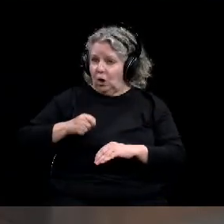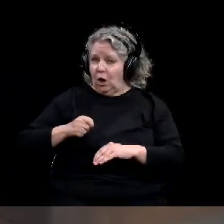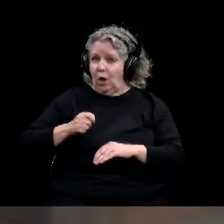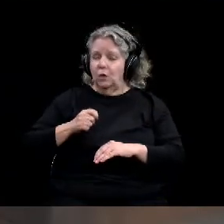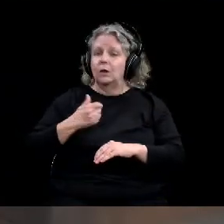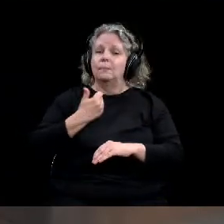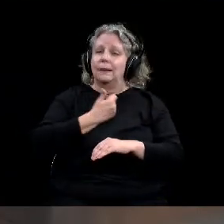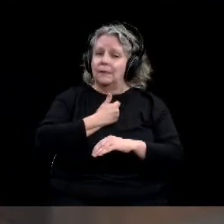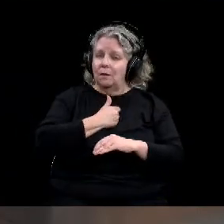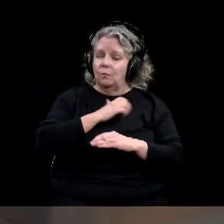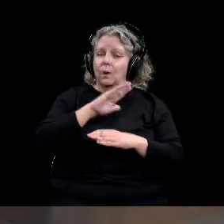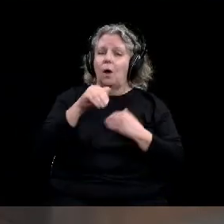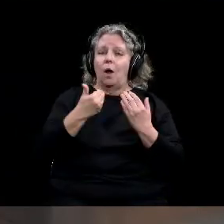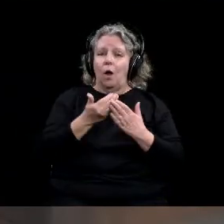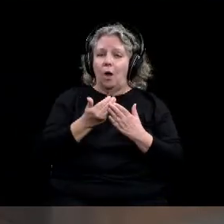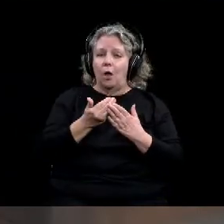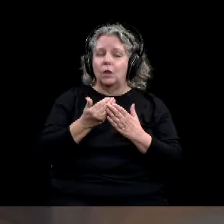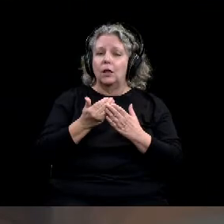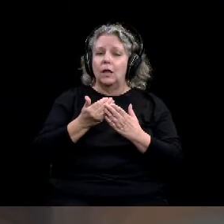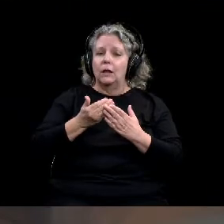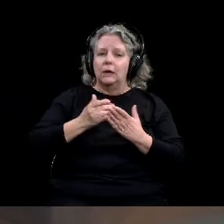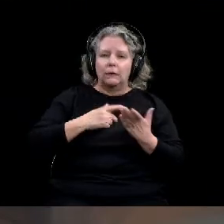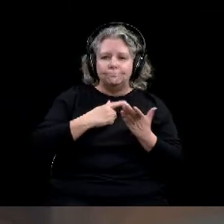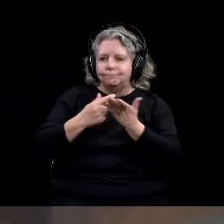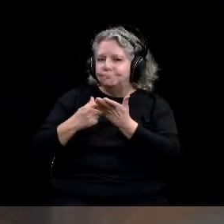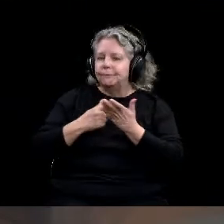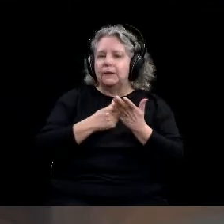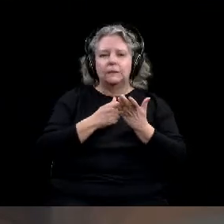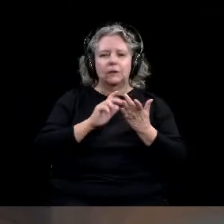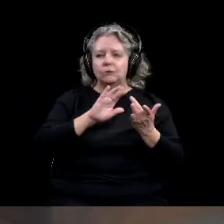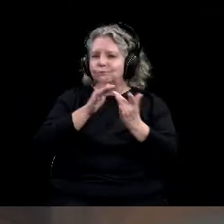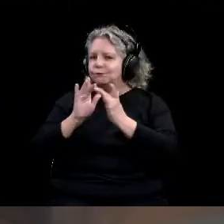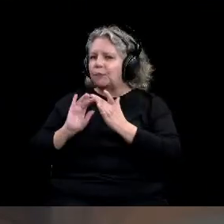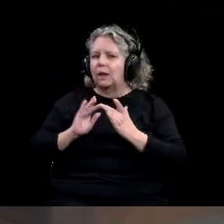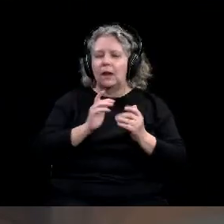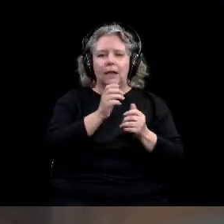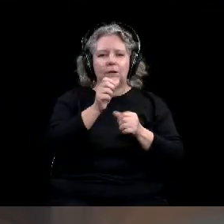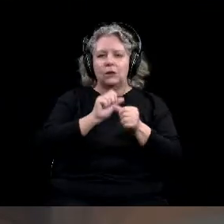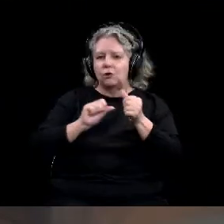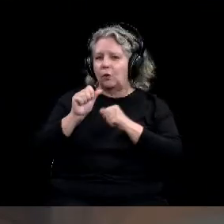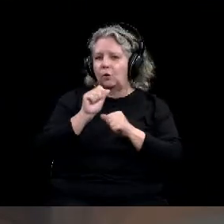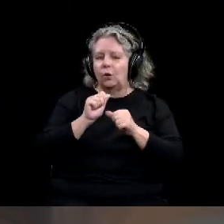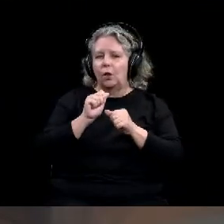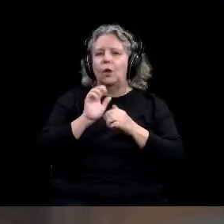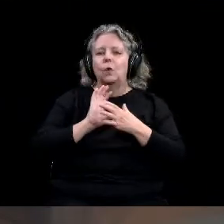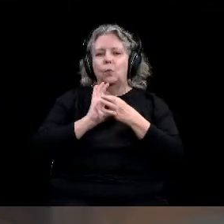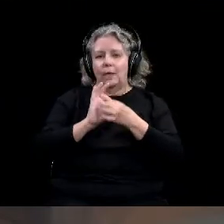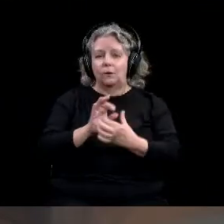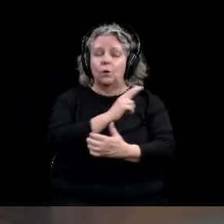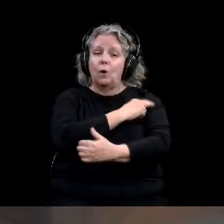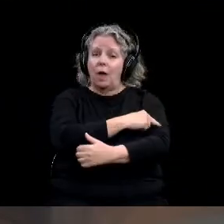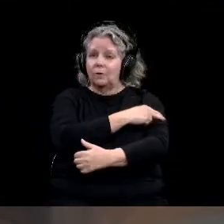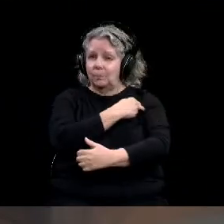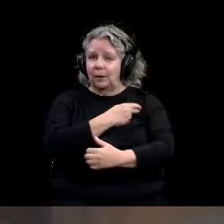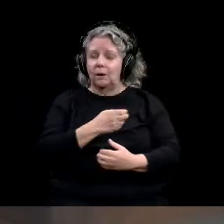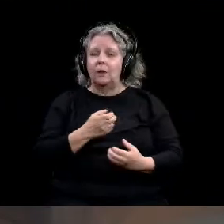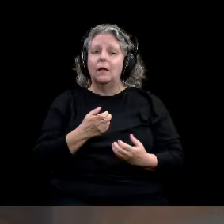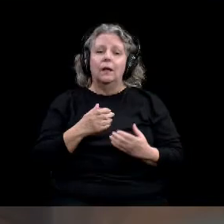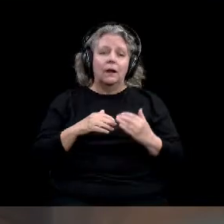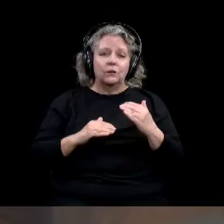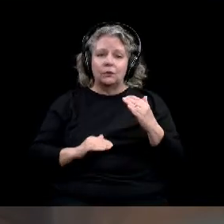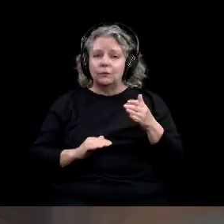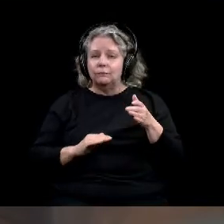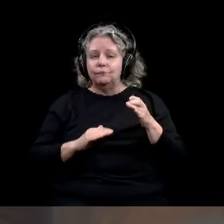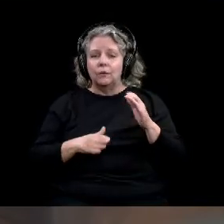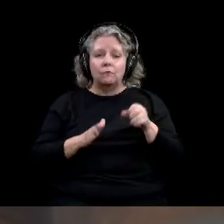data regarding our hospital capacity and hospital personnel and monitor whether or not there's a need for an alternative care site.